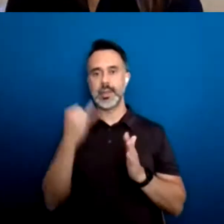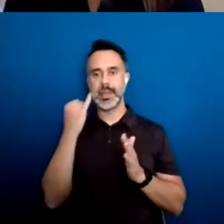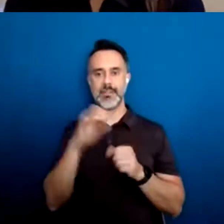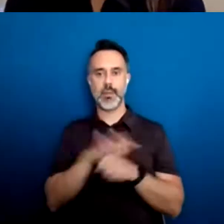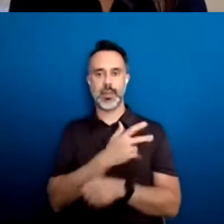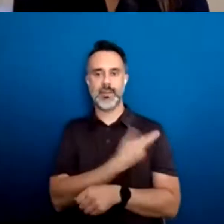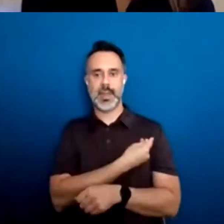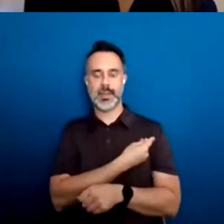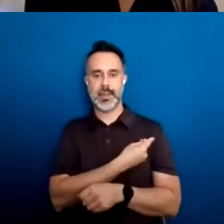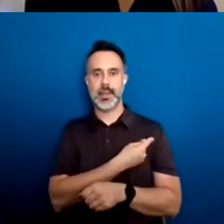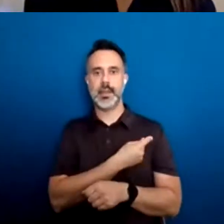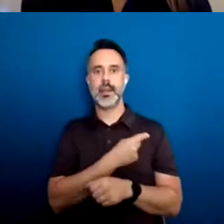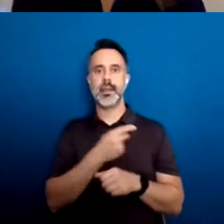who